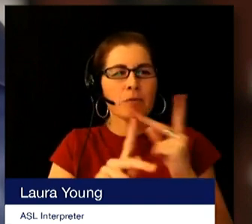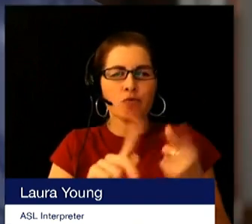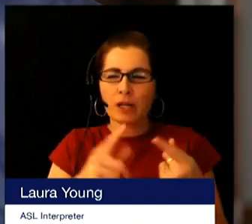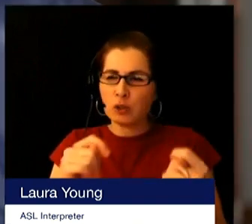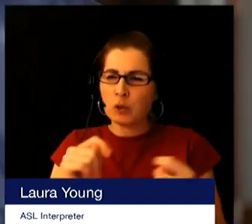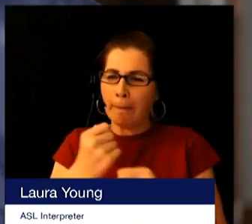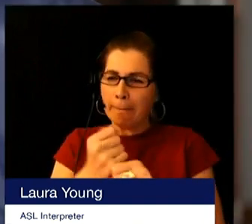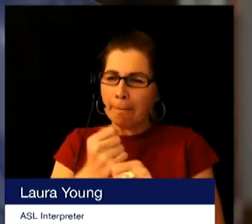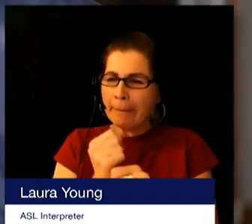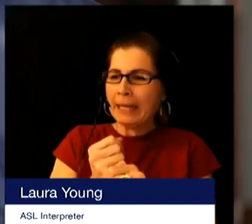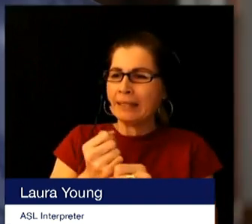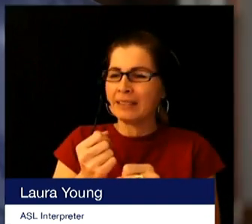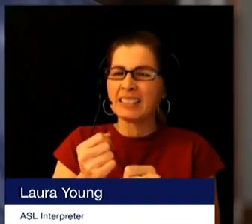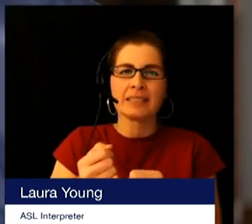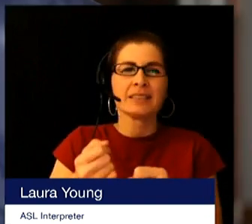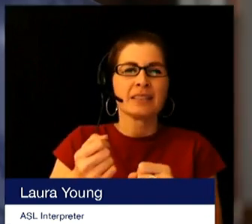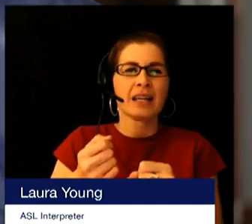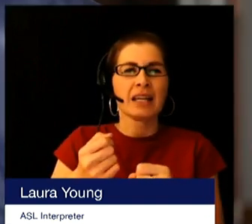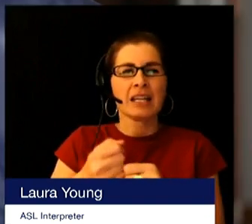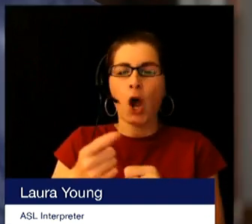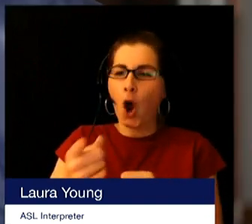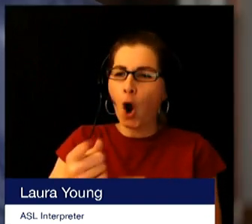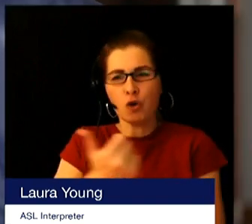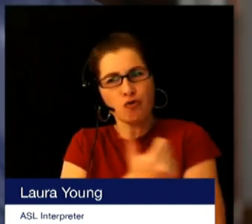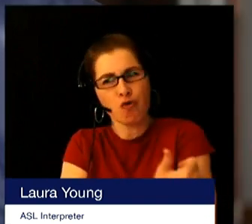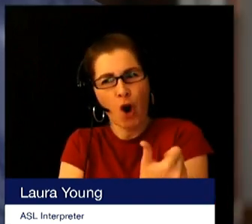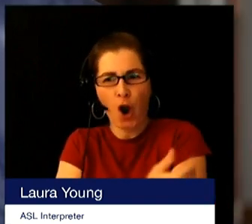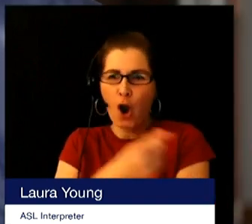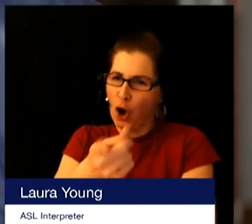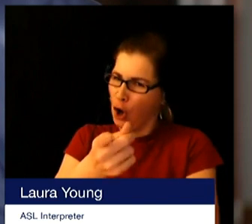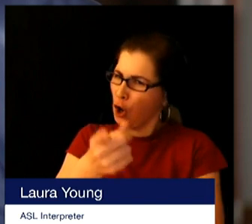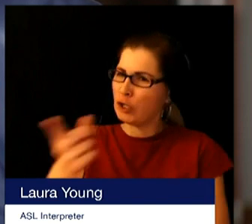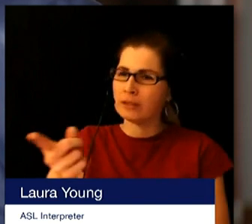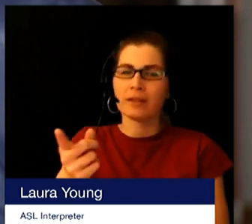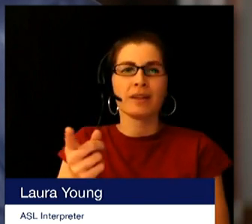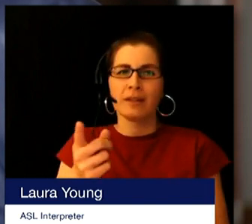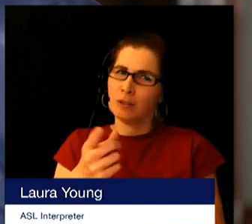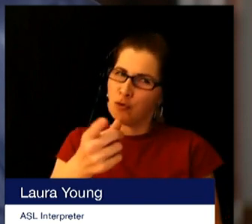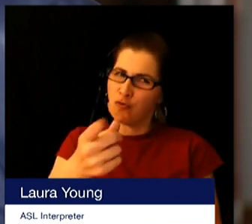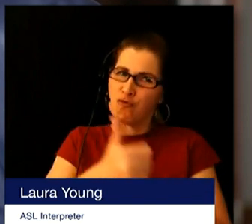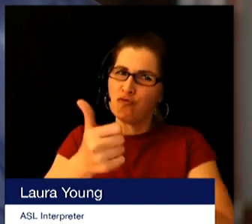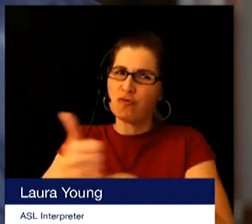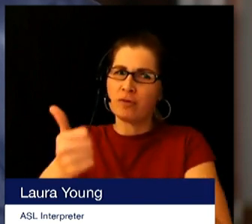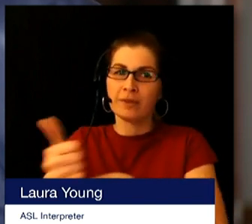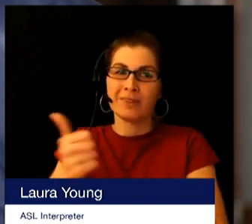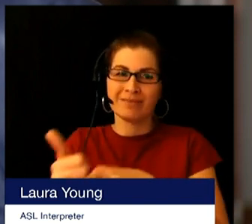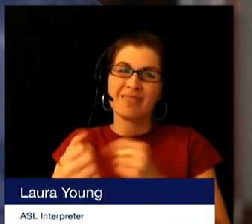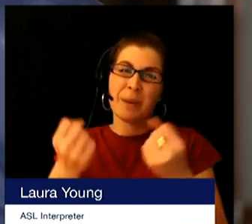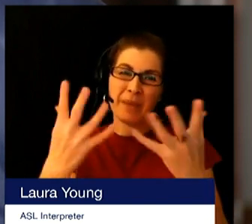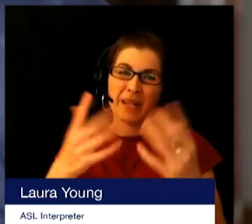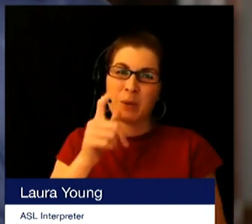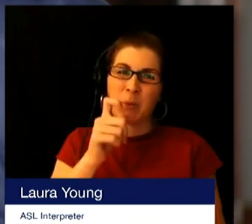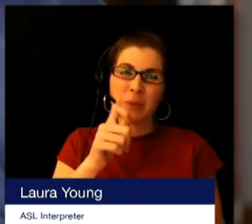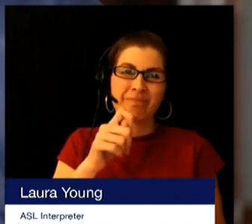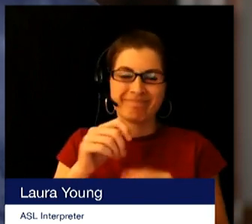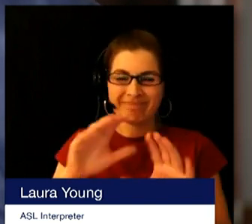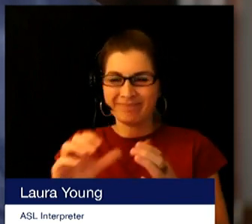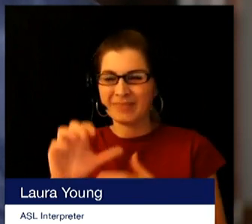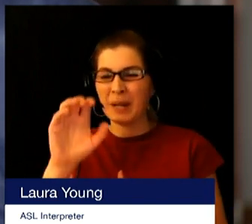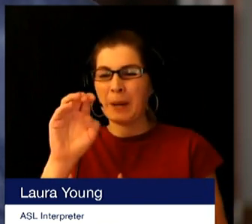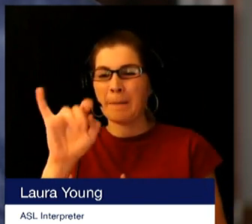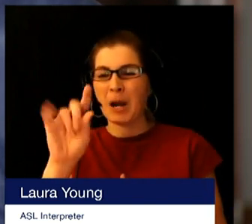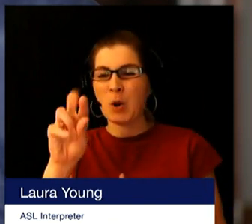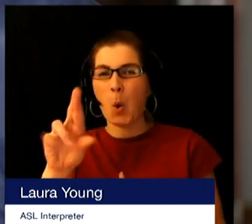policies, minorities have suffered the brunt of that. That we make up nearly 2/3 of the prison